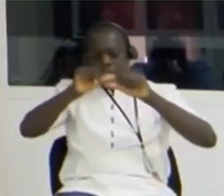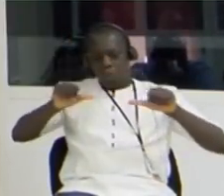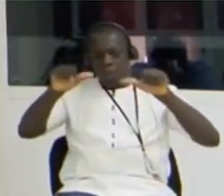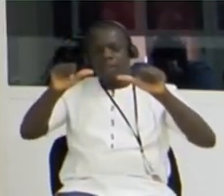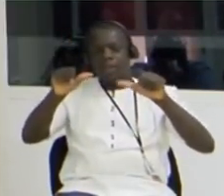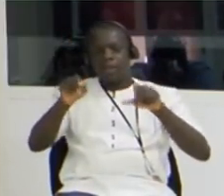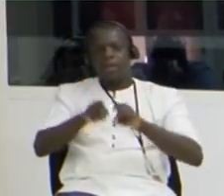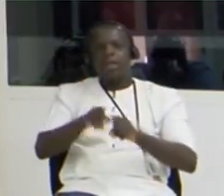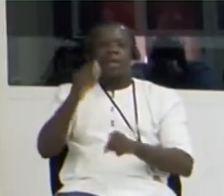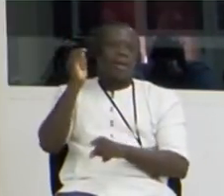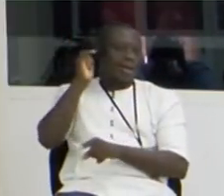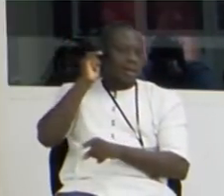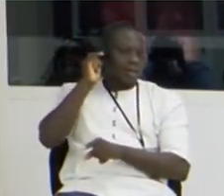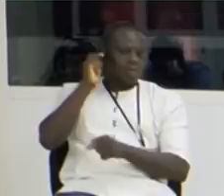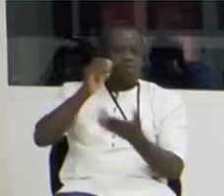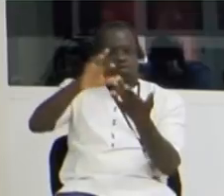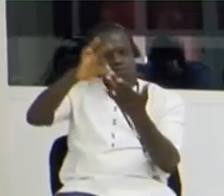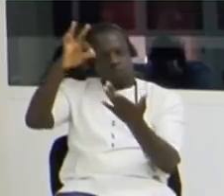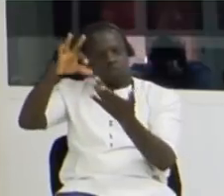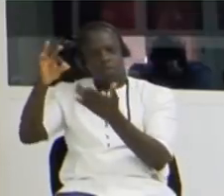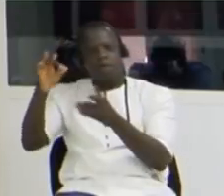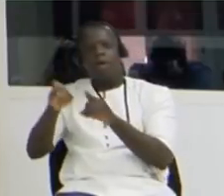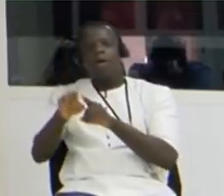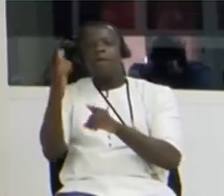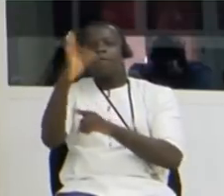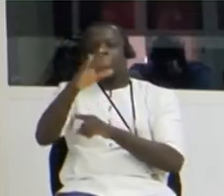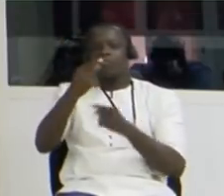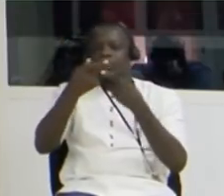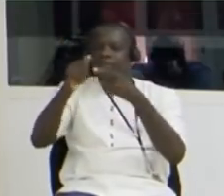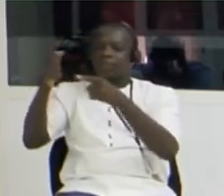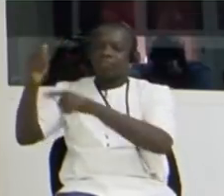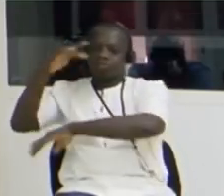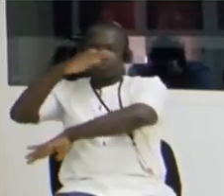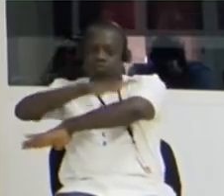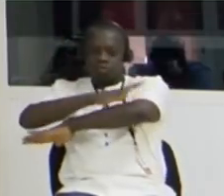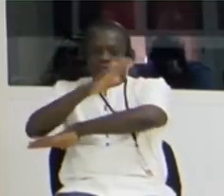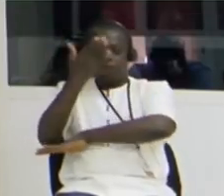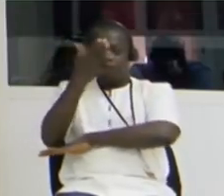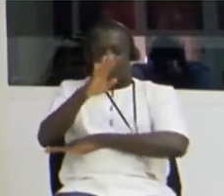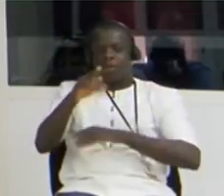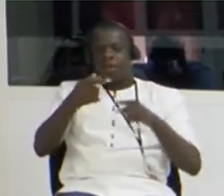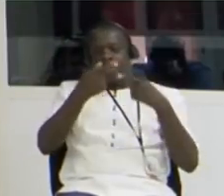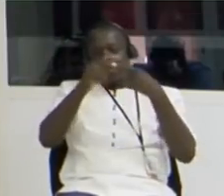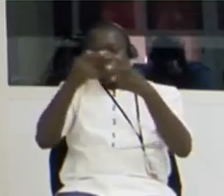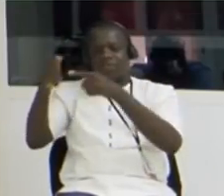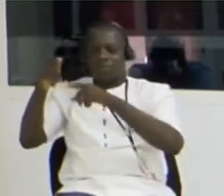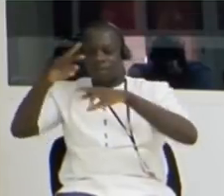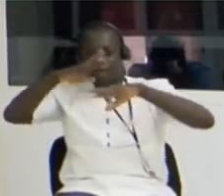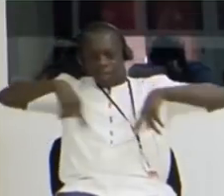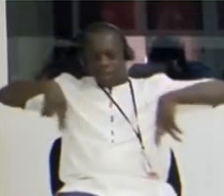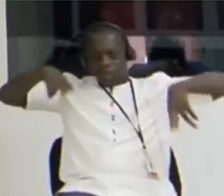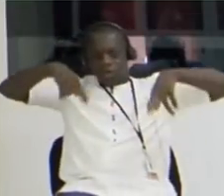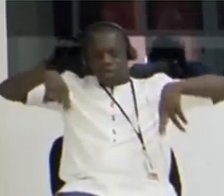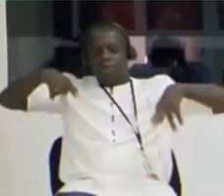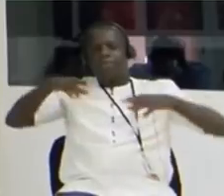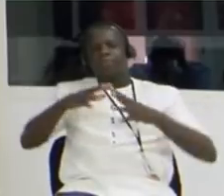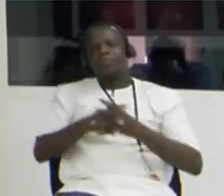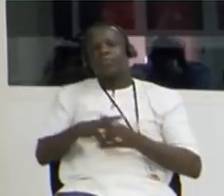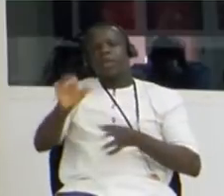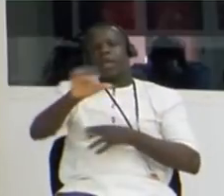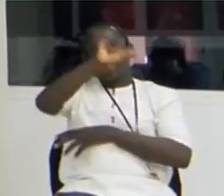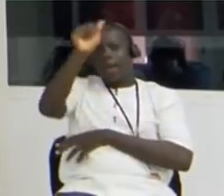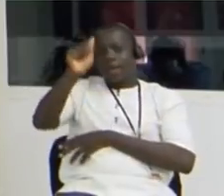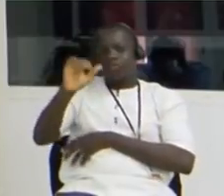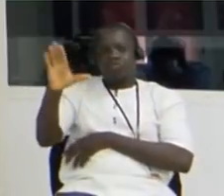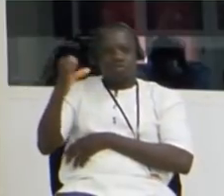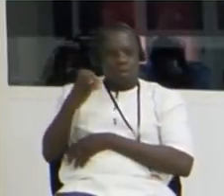Girls were chosen from their schools from their respective regions, and to come